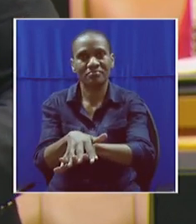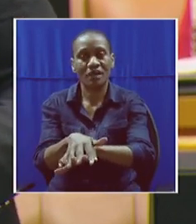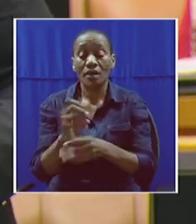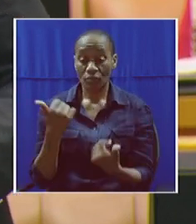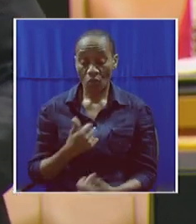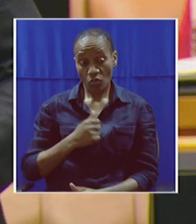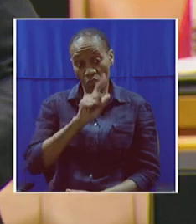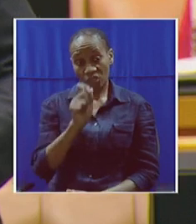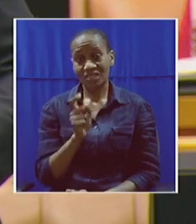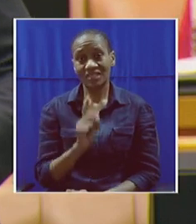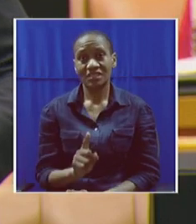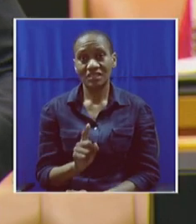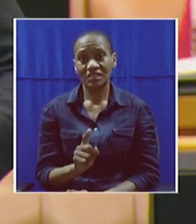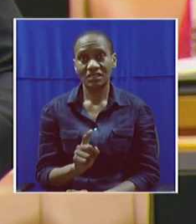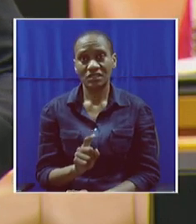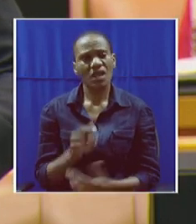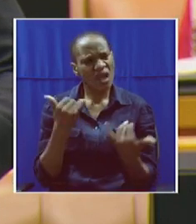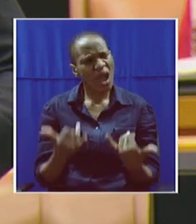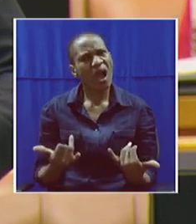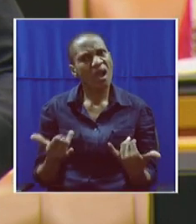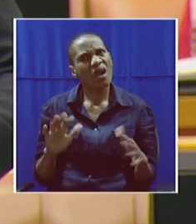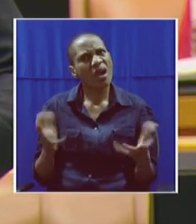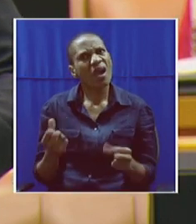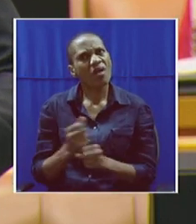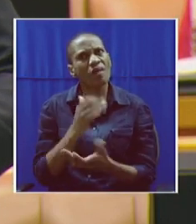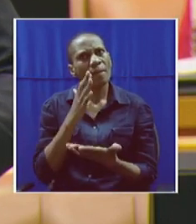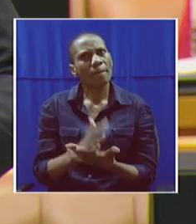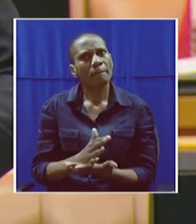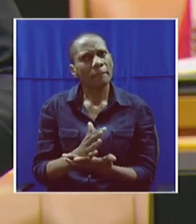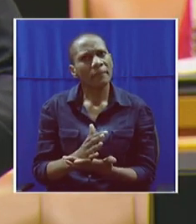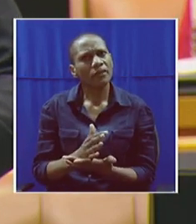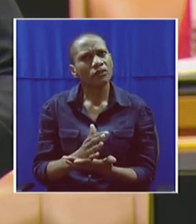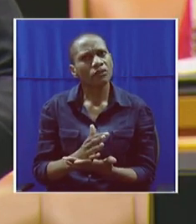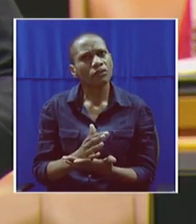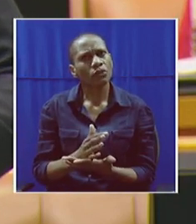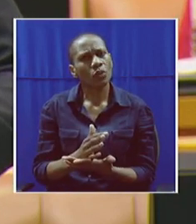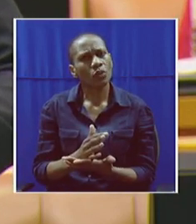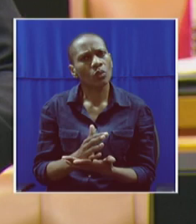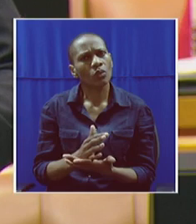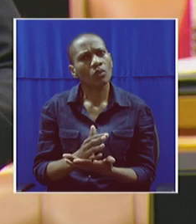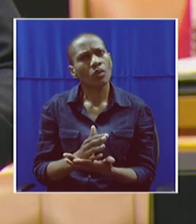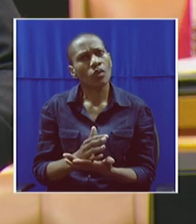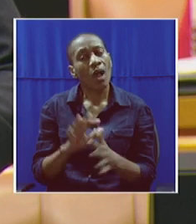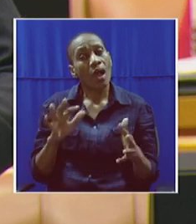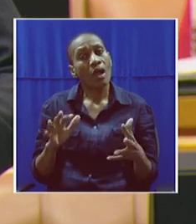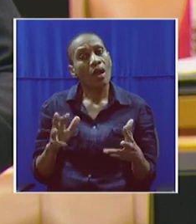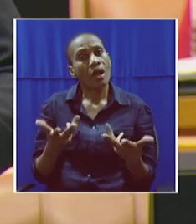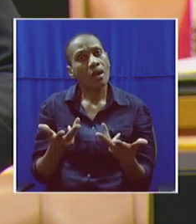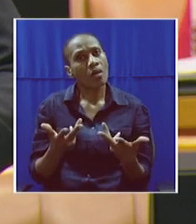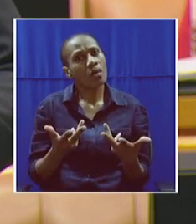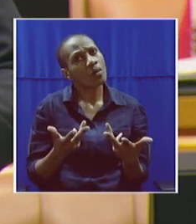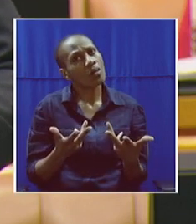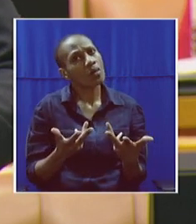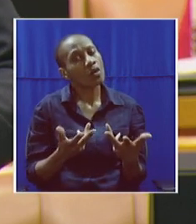is how does the minister intend to mediate the opposition to his plan in particular how do you intend to r